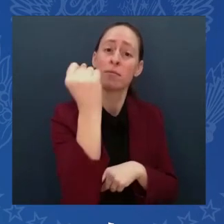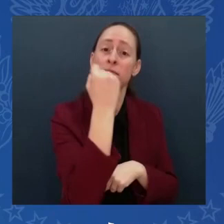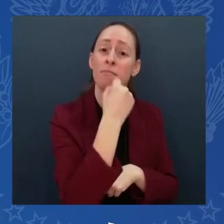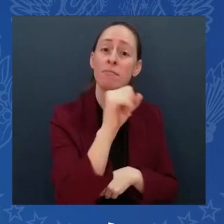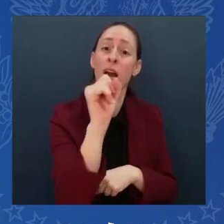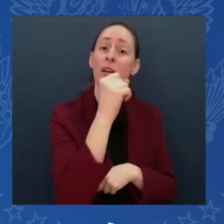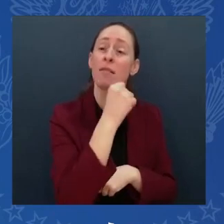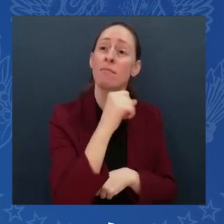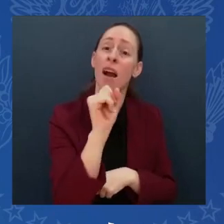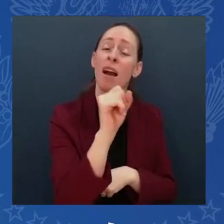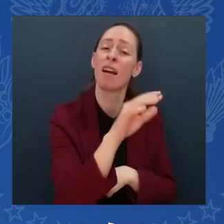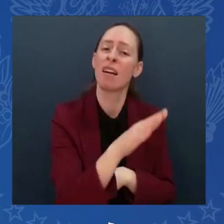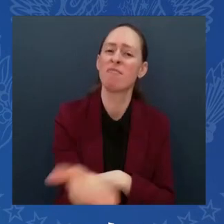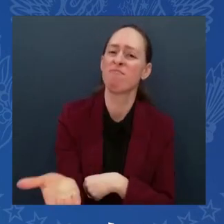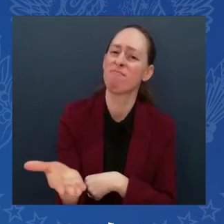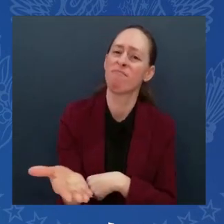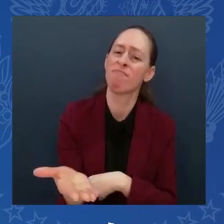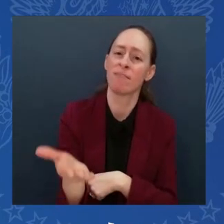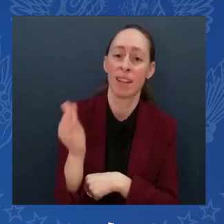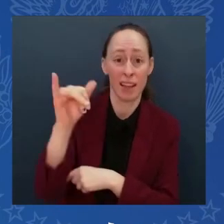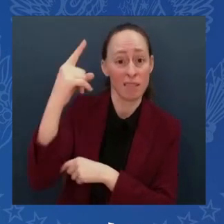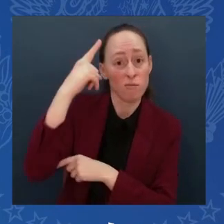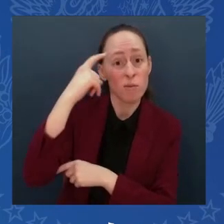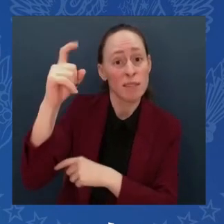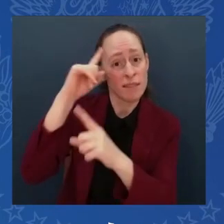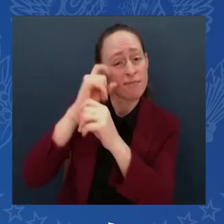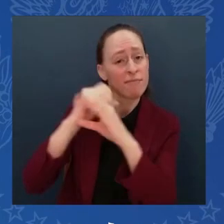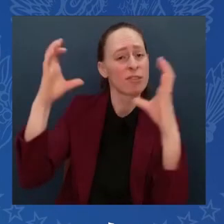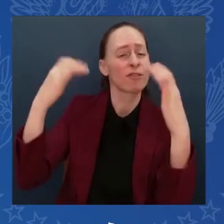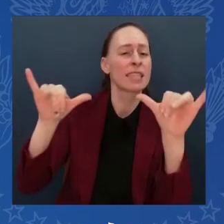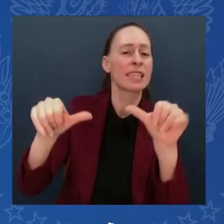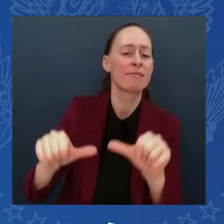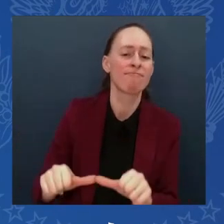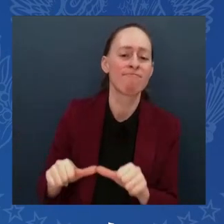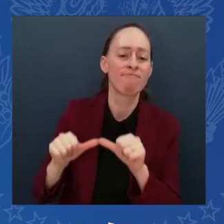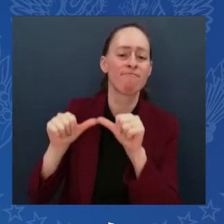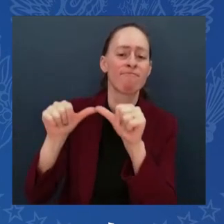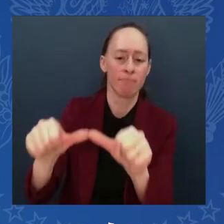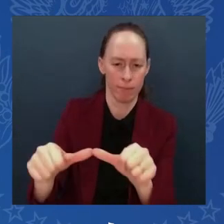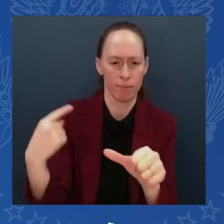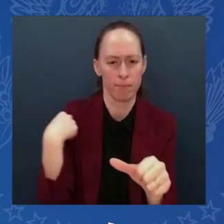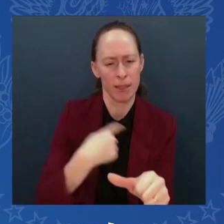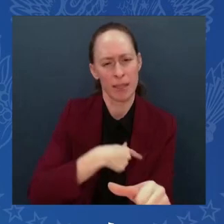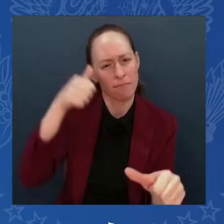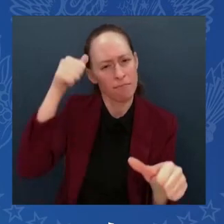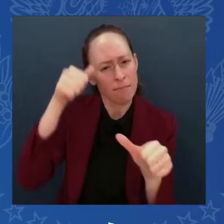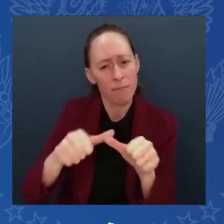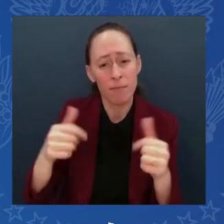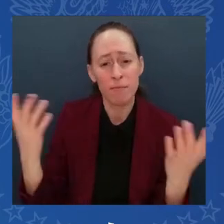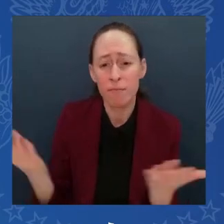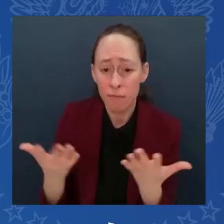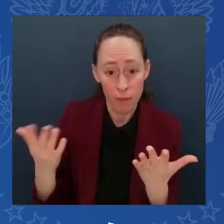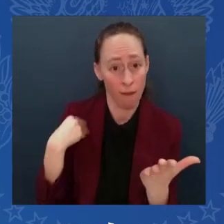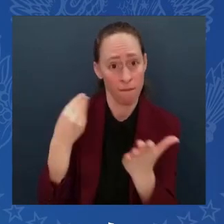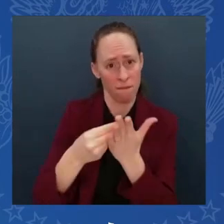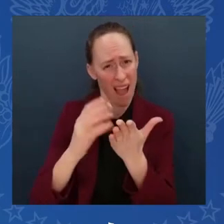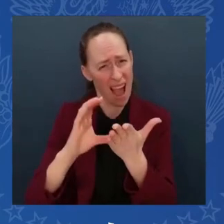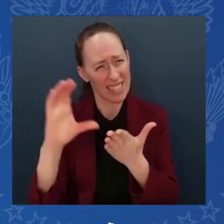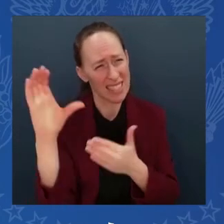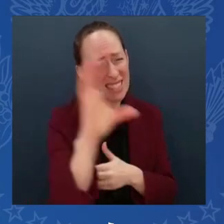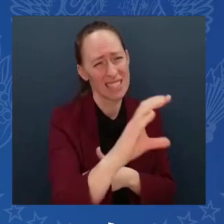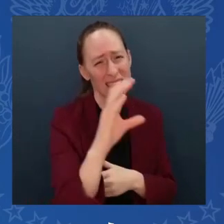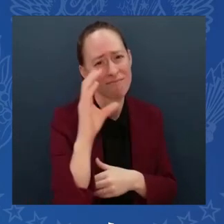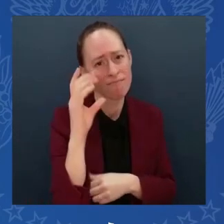moment. We have to provide the funding so Ukraine can keep defending itself against Putin's vicious